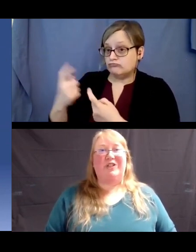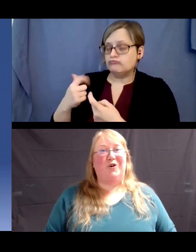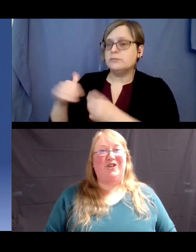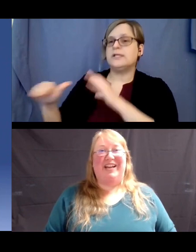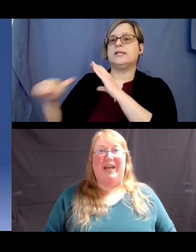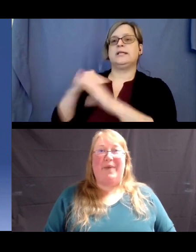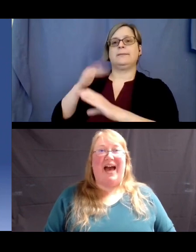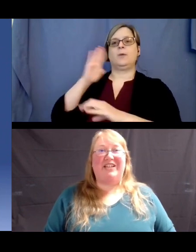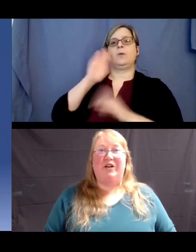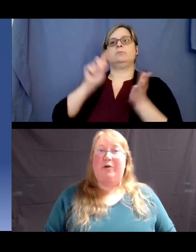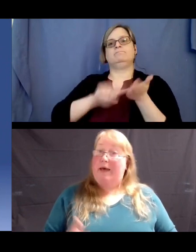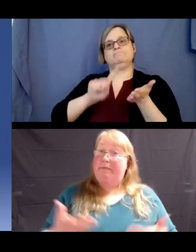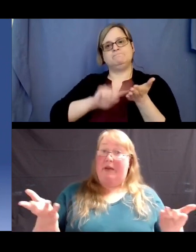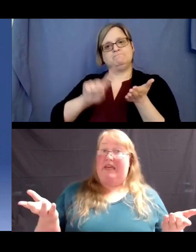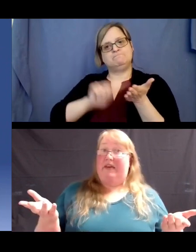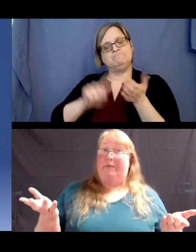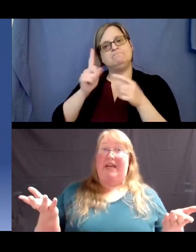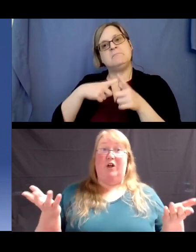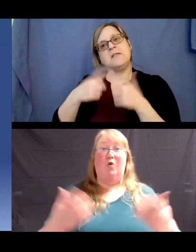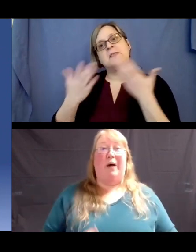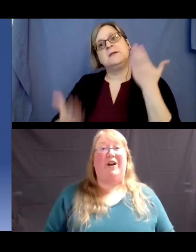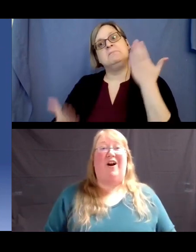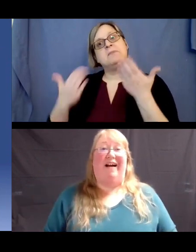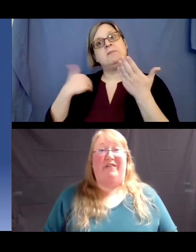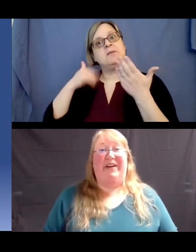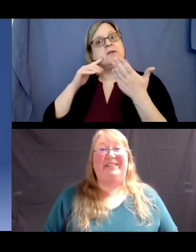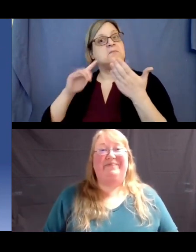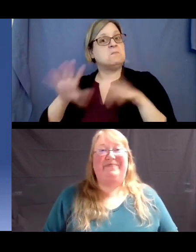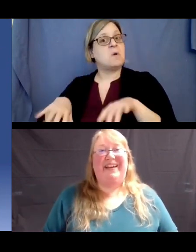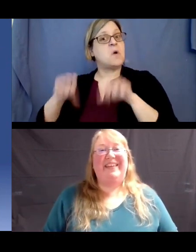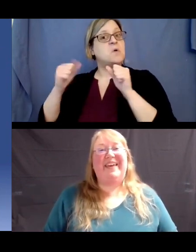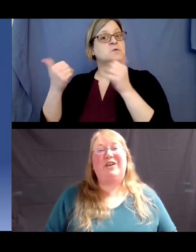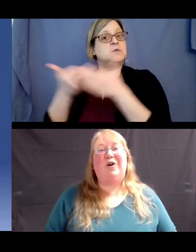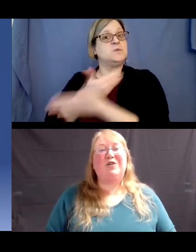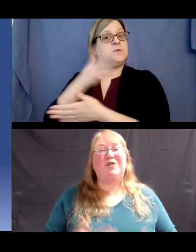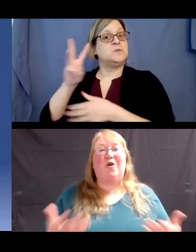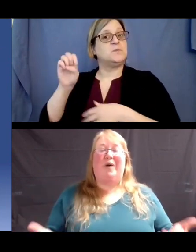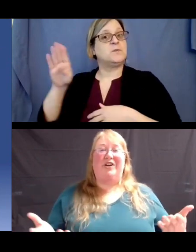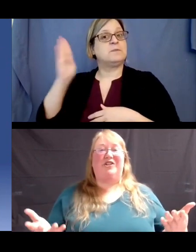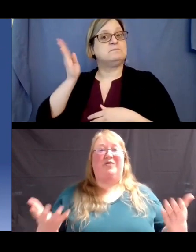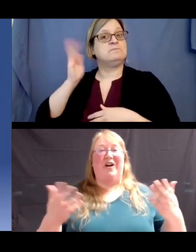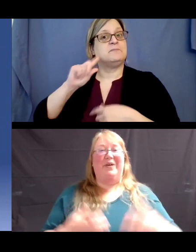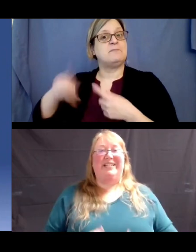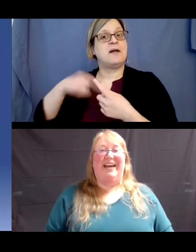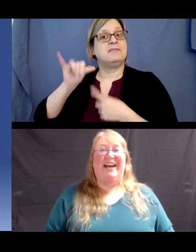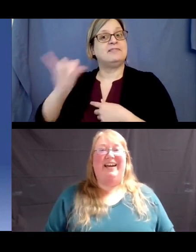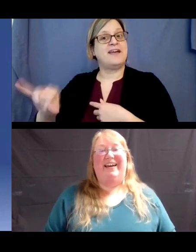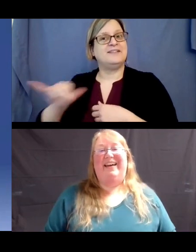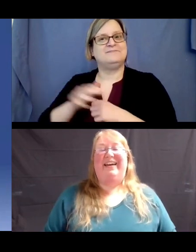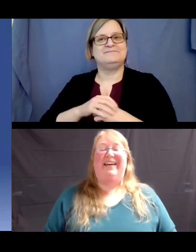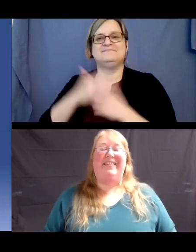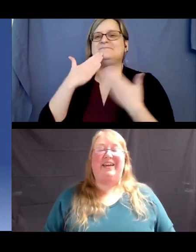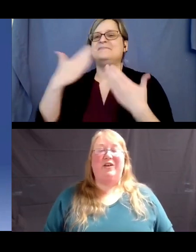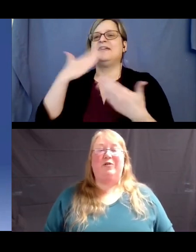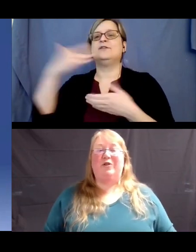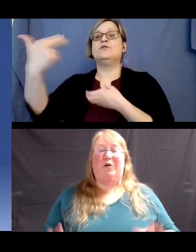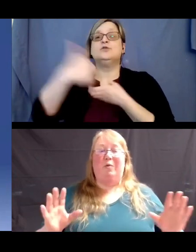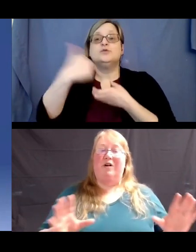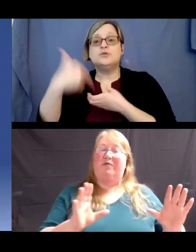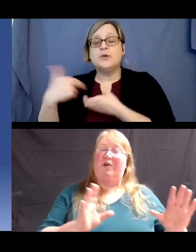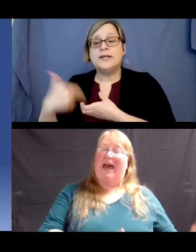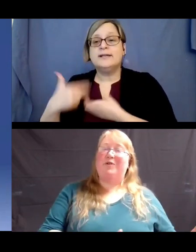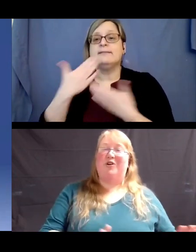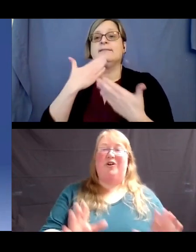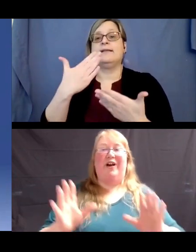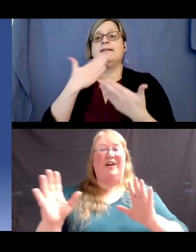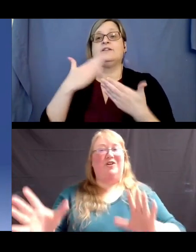we'll research it and get back to you and maybe even make a new webinar out of it. Thank you all so much for coming today. Thank you to our